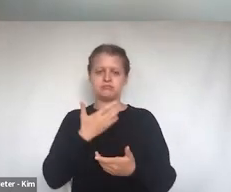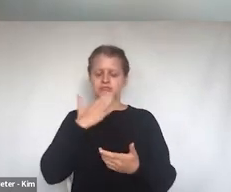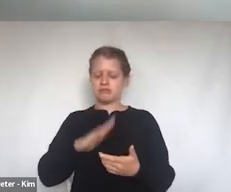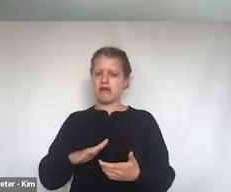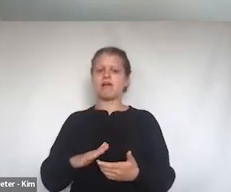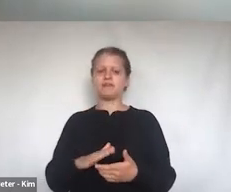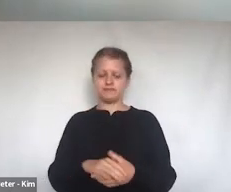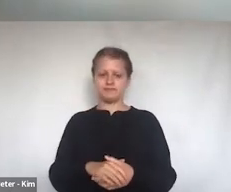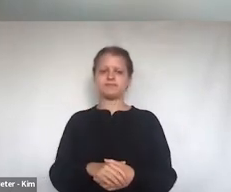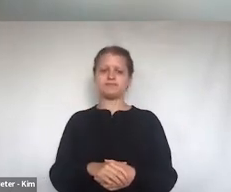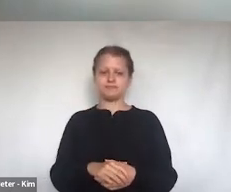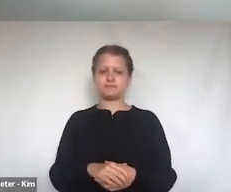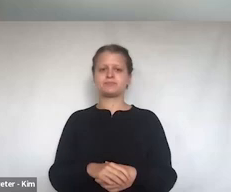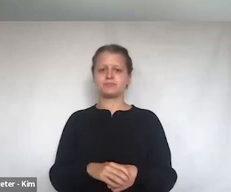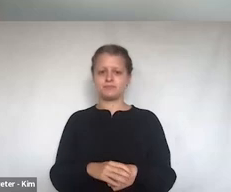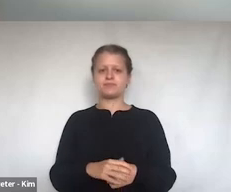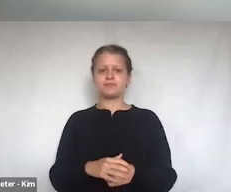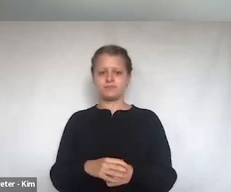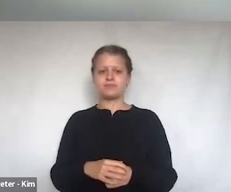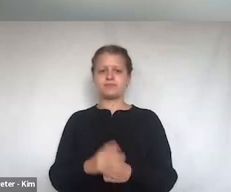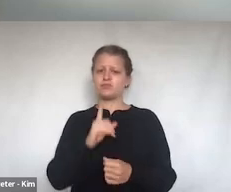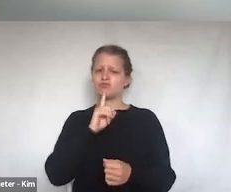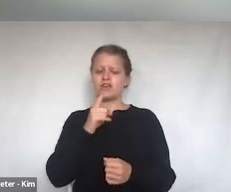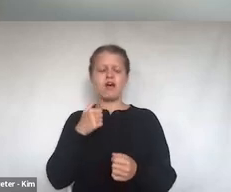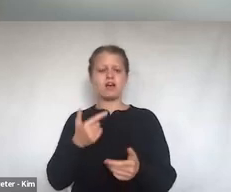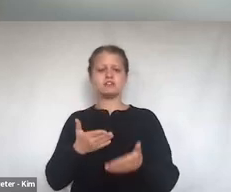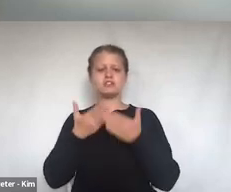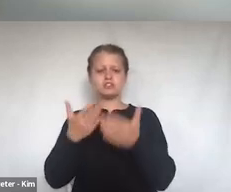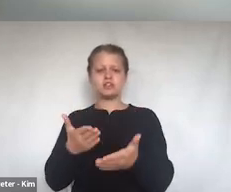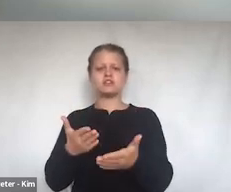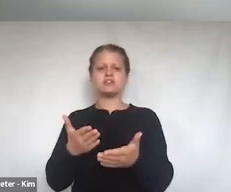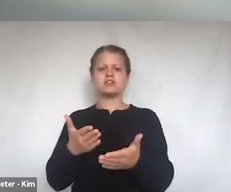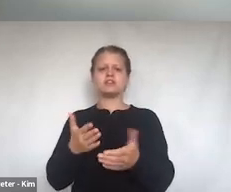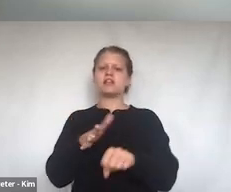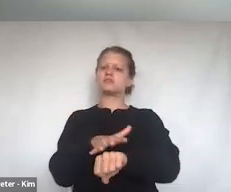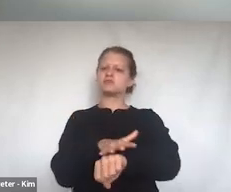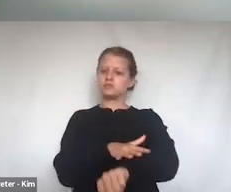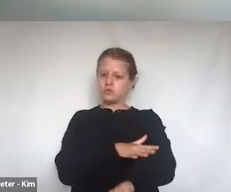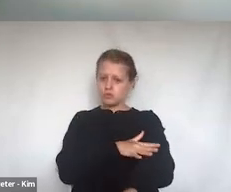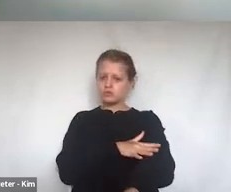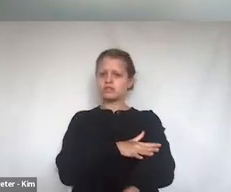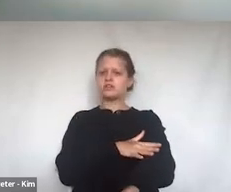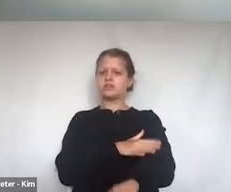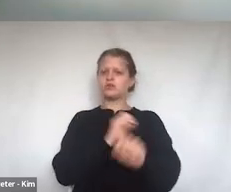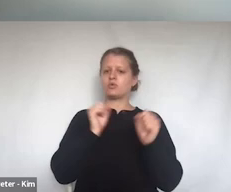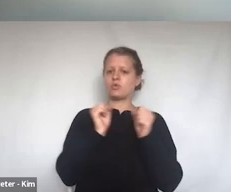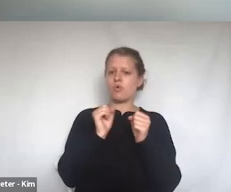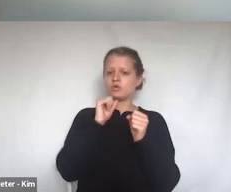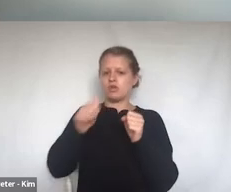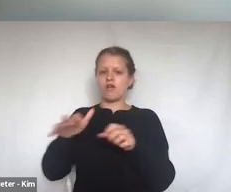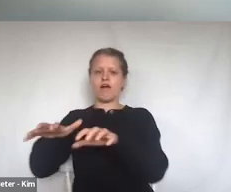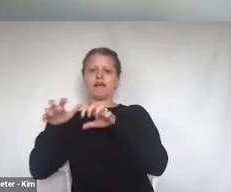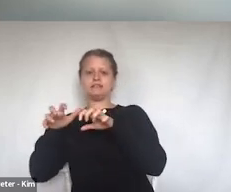heat illness, heat exhaustion, and heat stroke response. So I'd really recommend taking the cool water approach rather than the ice